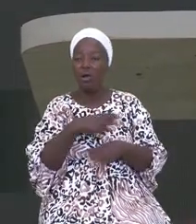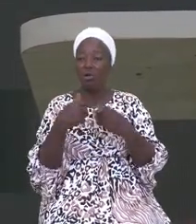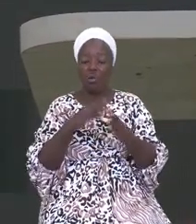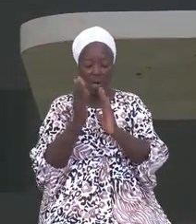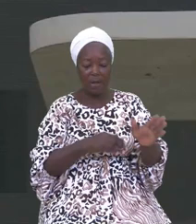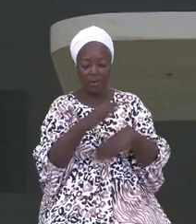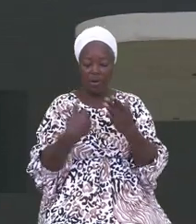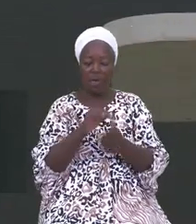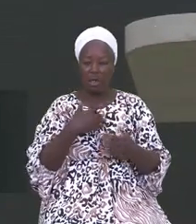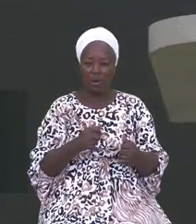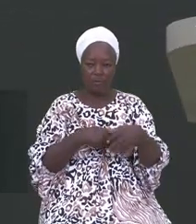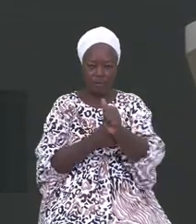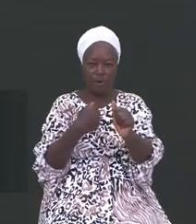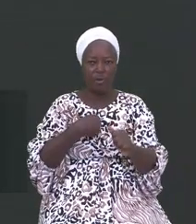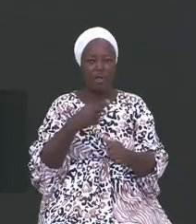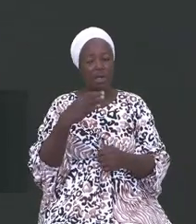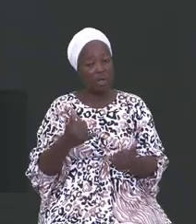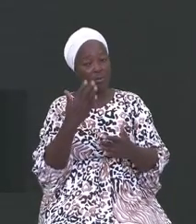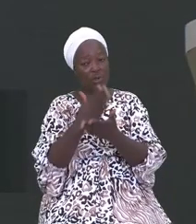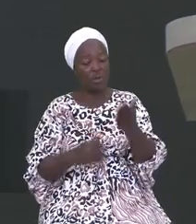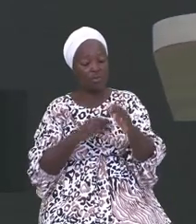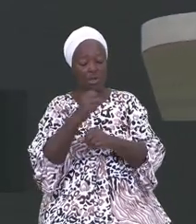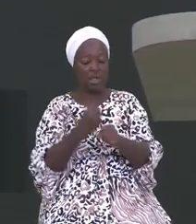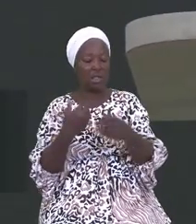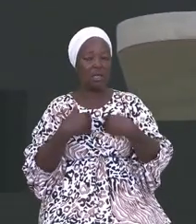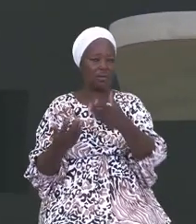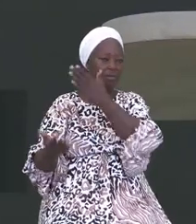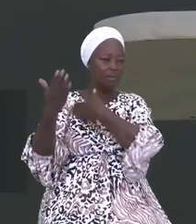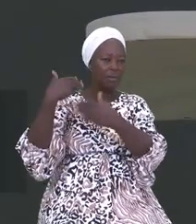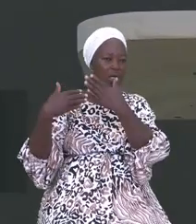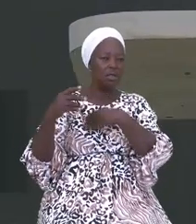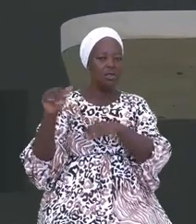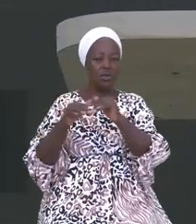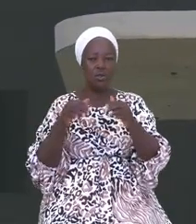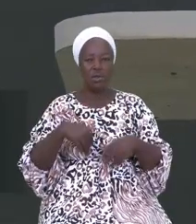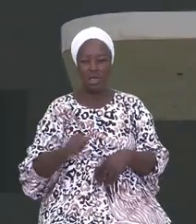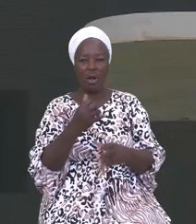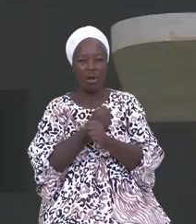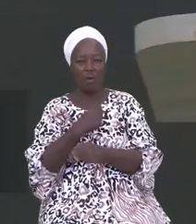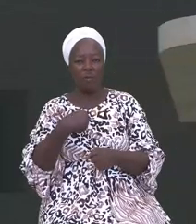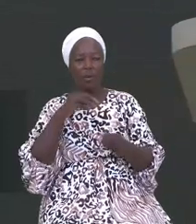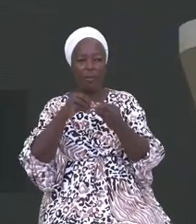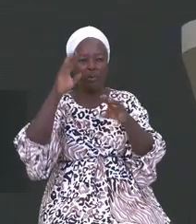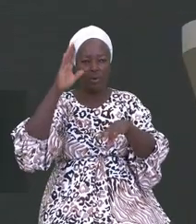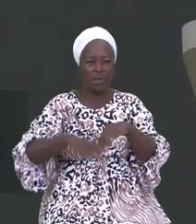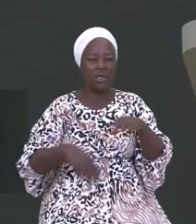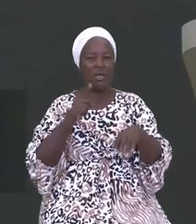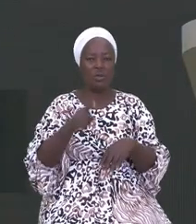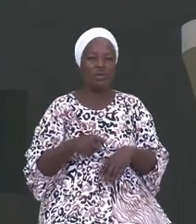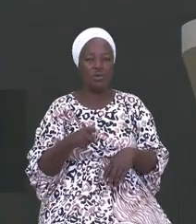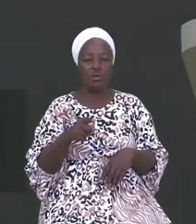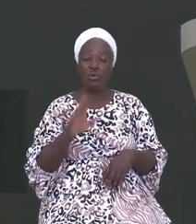followed me. Now some years have passed. Do you still love me more than your